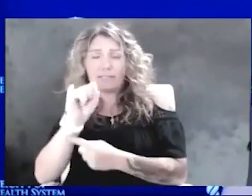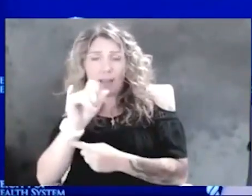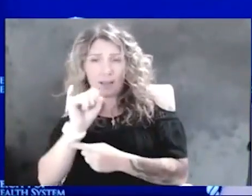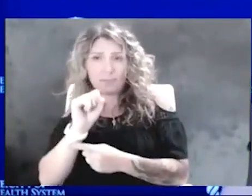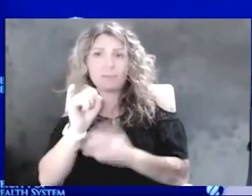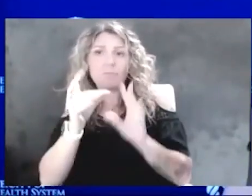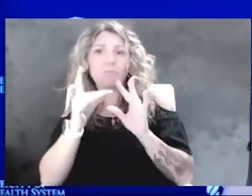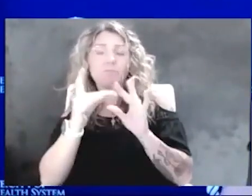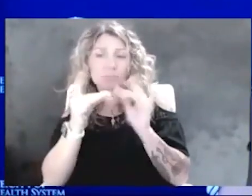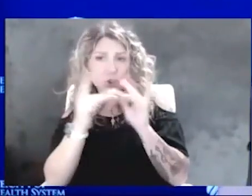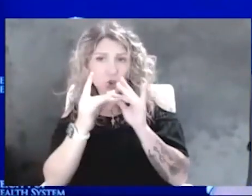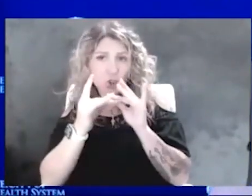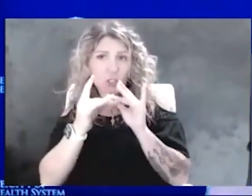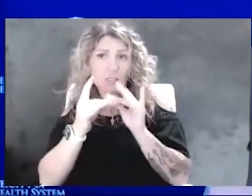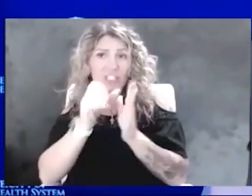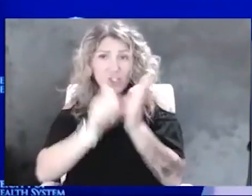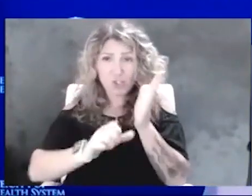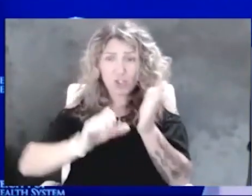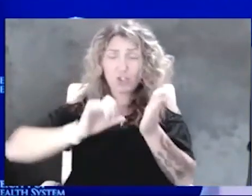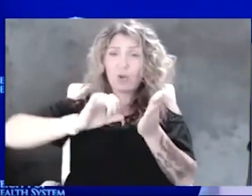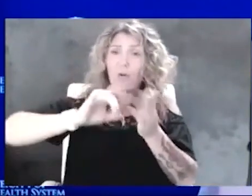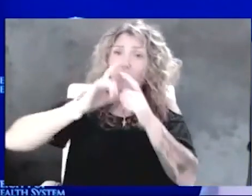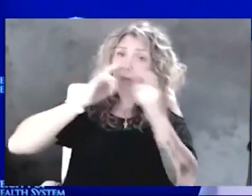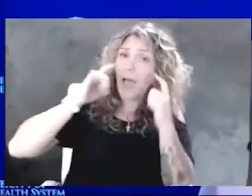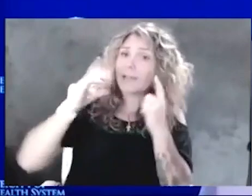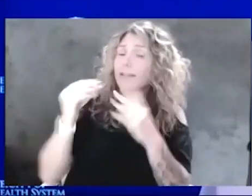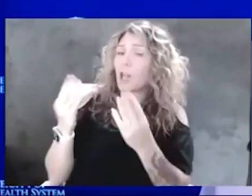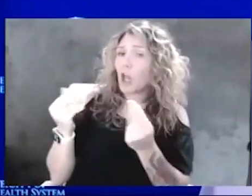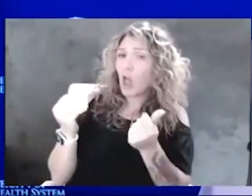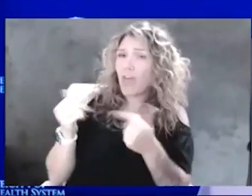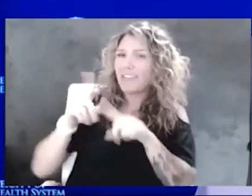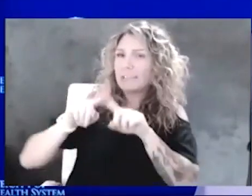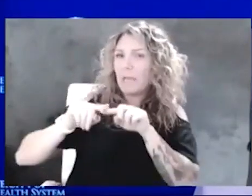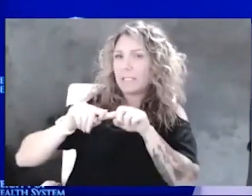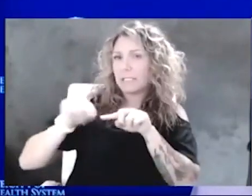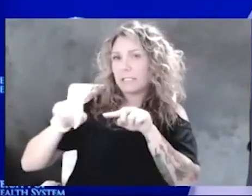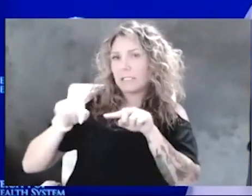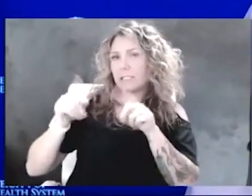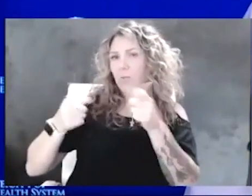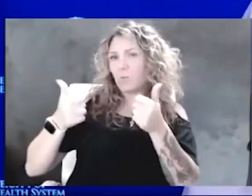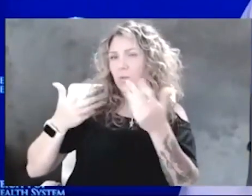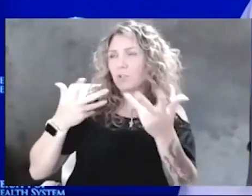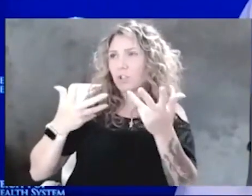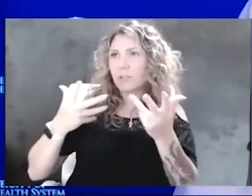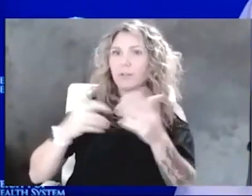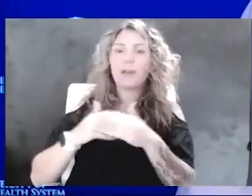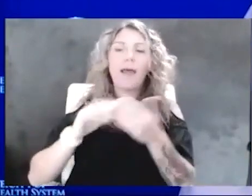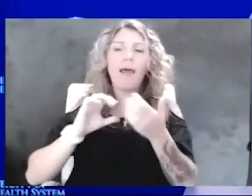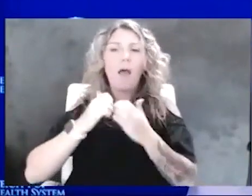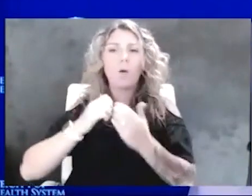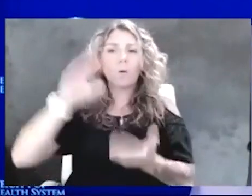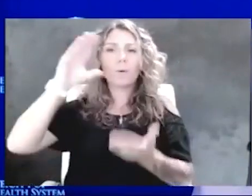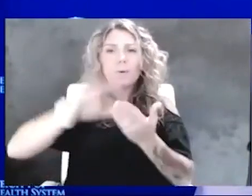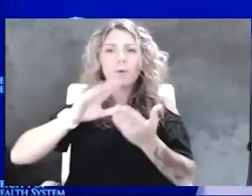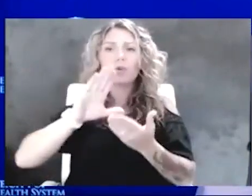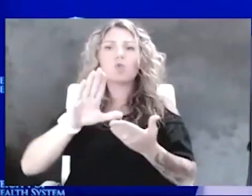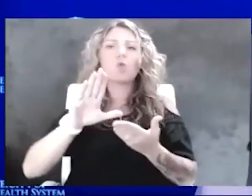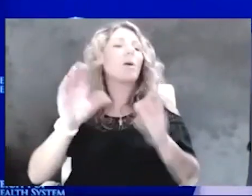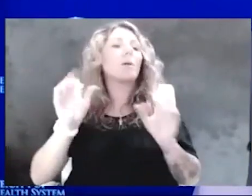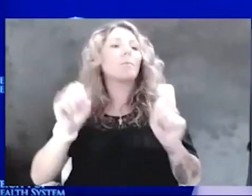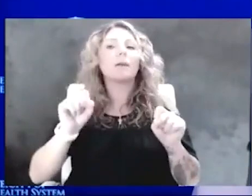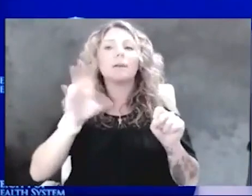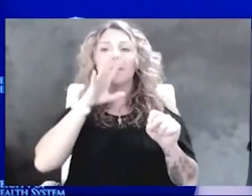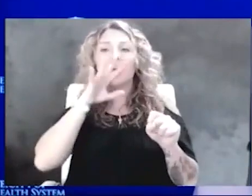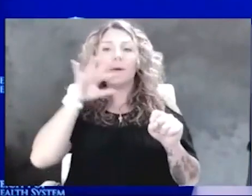shown, depending on what cloth mask it is, to reduce your ability to inhale some of those